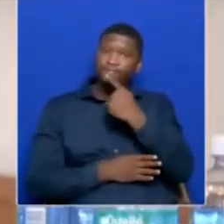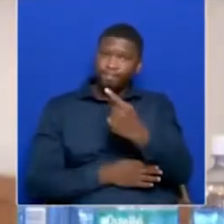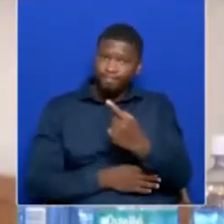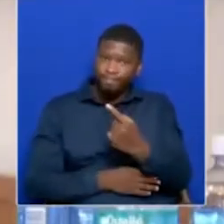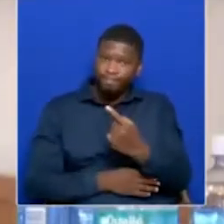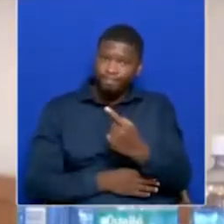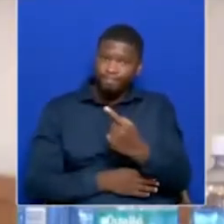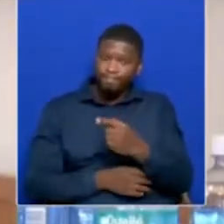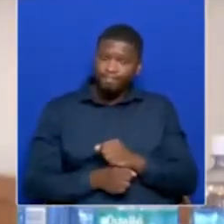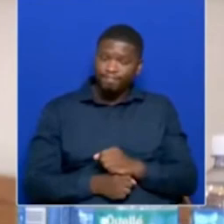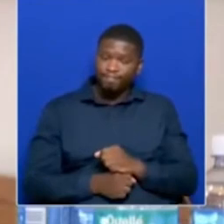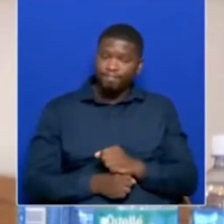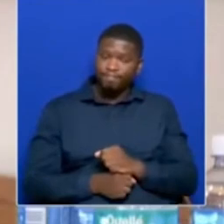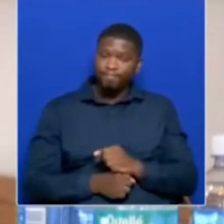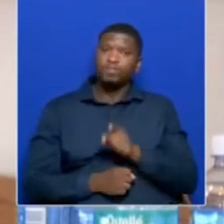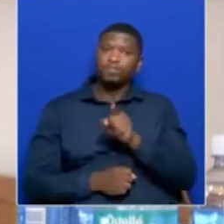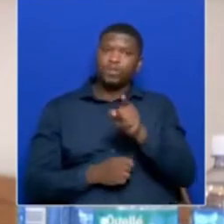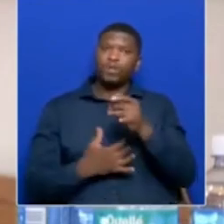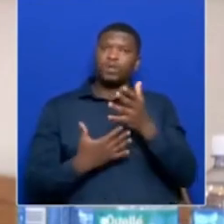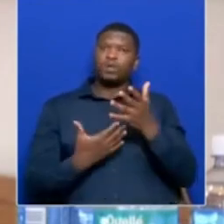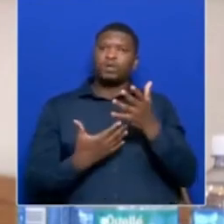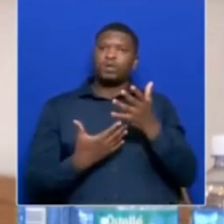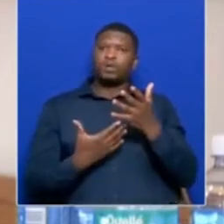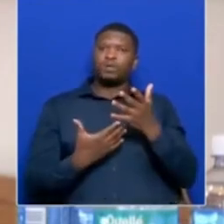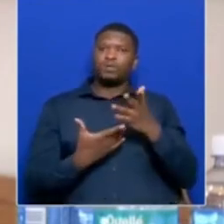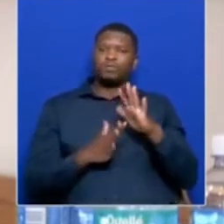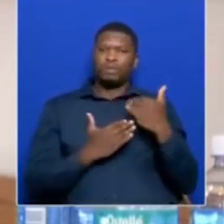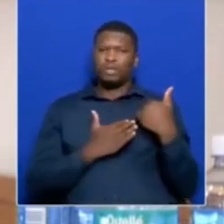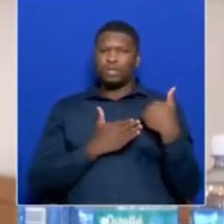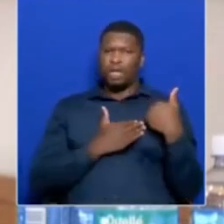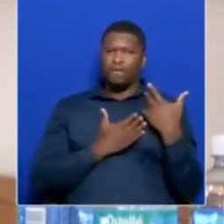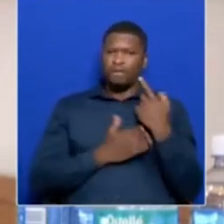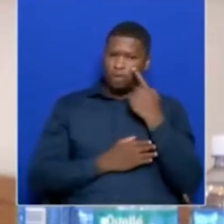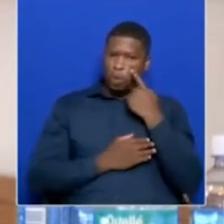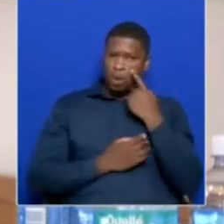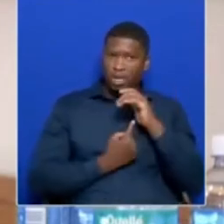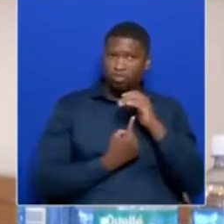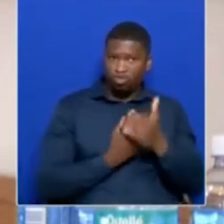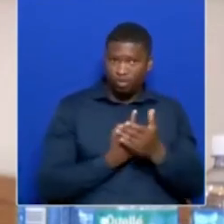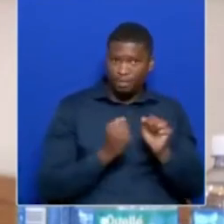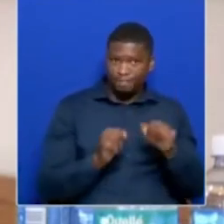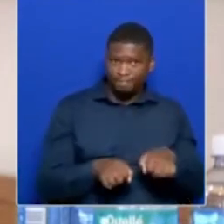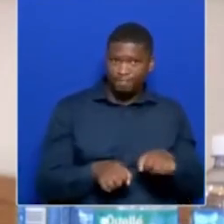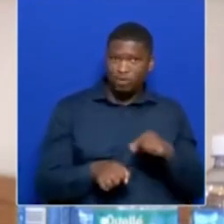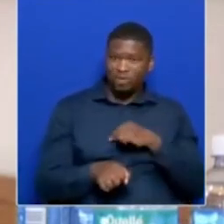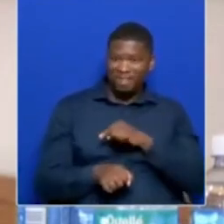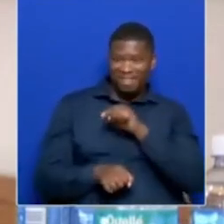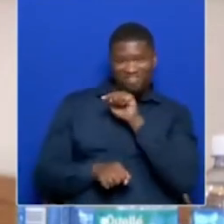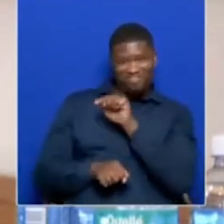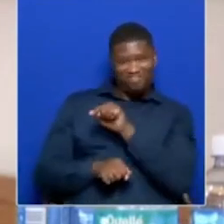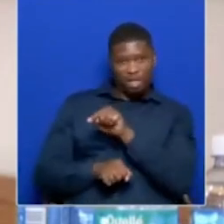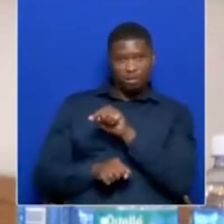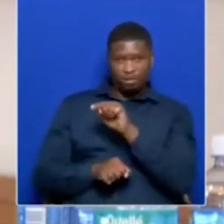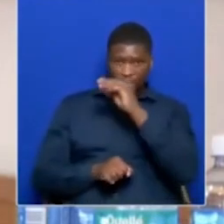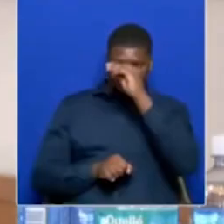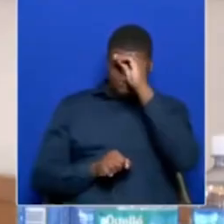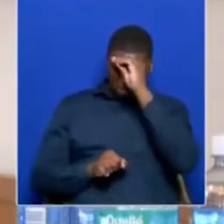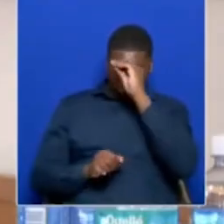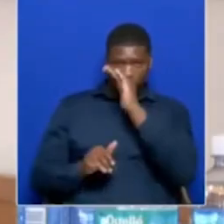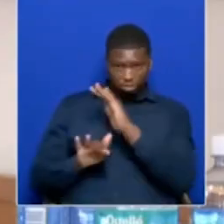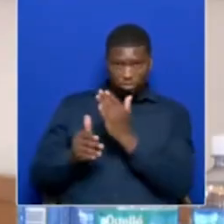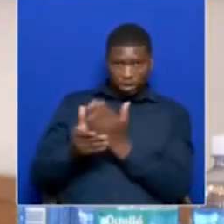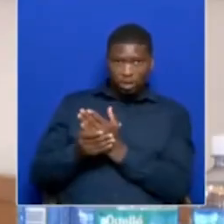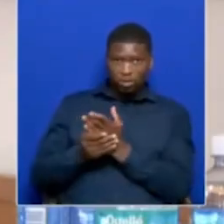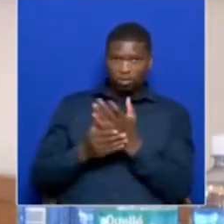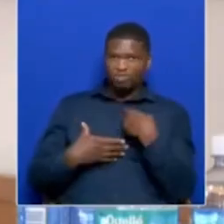witness protection because you are a critical witness in that case. Are you suggesting to the commissioners that